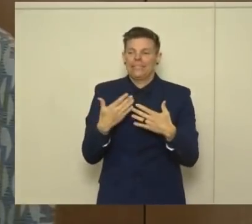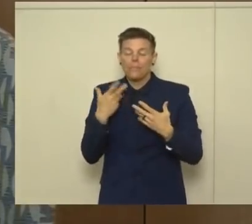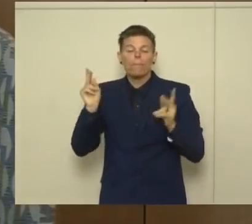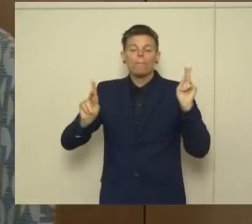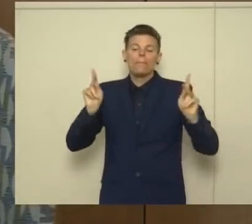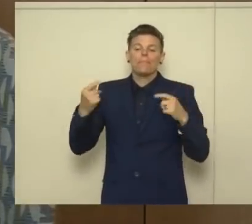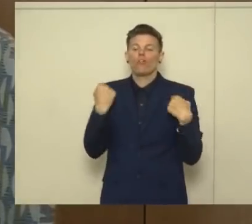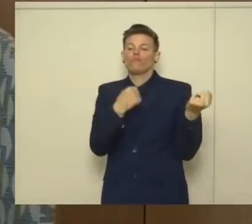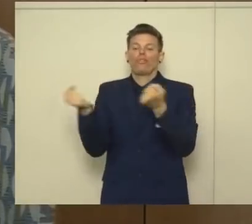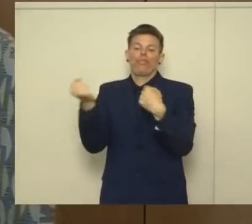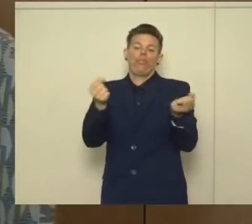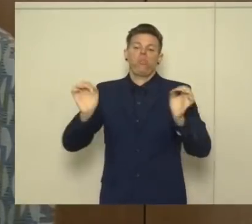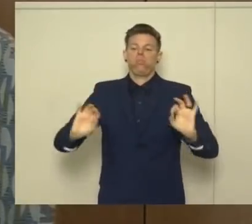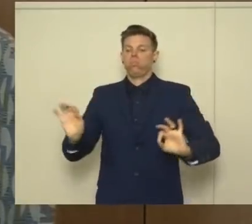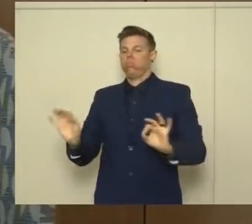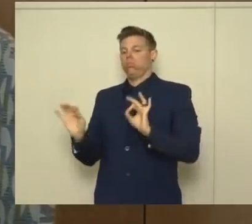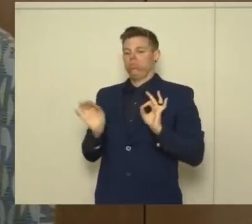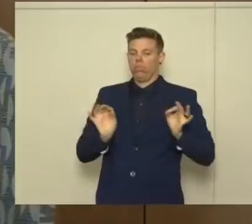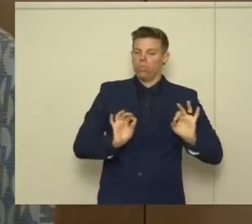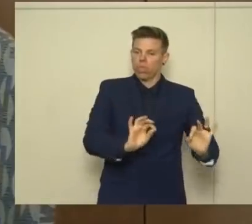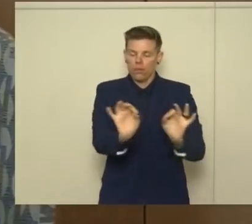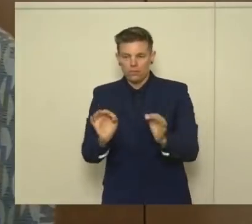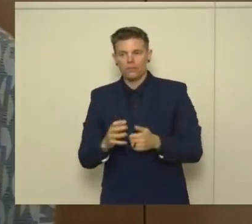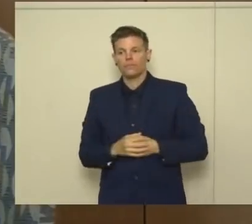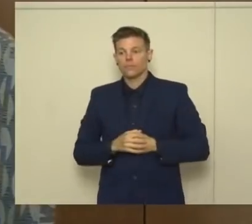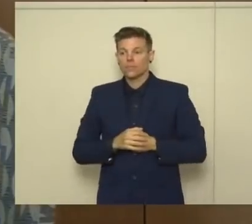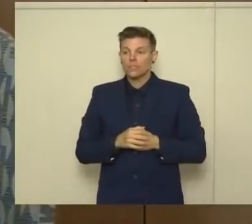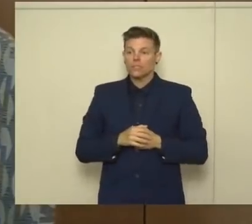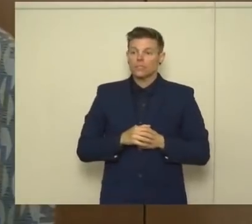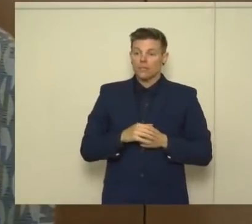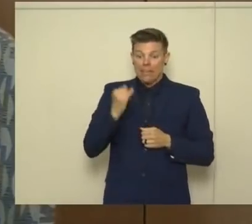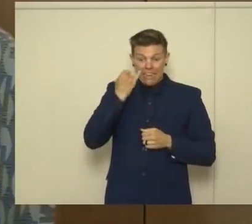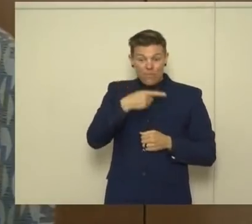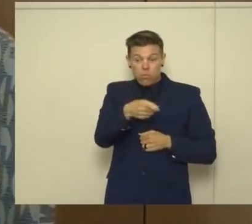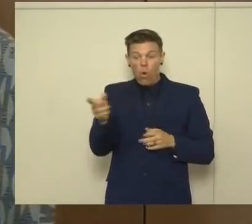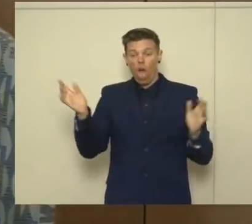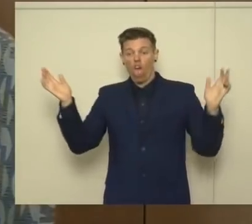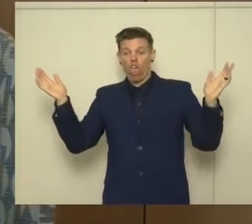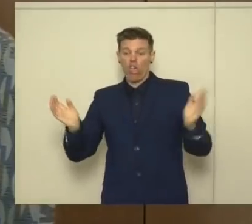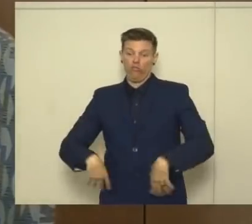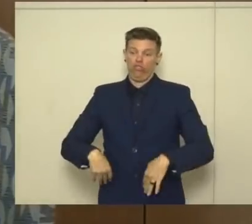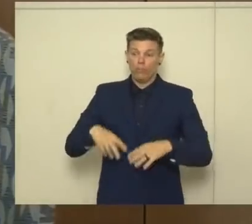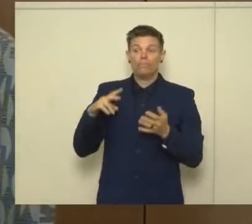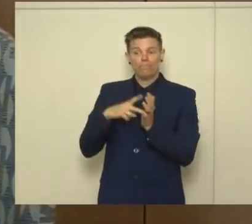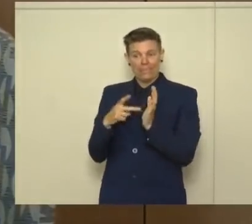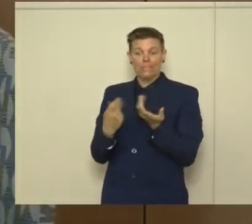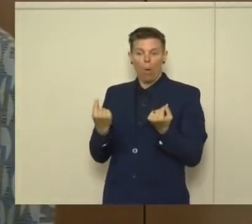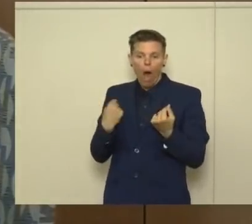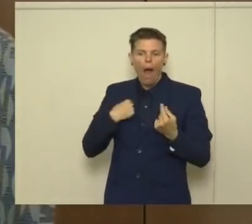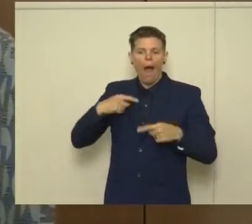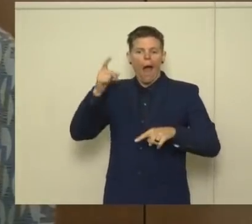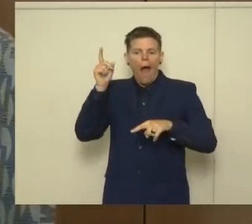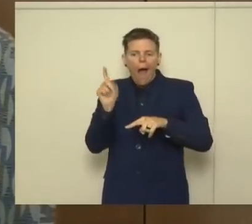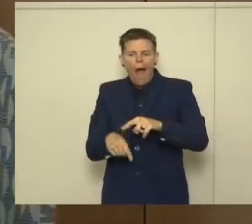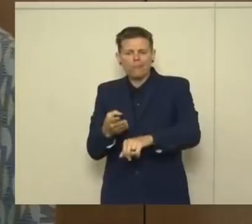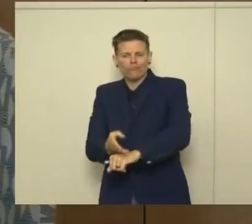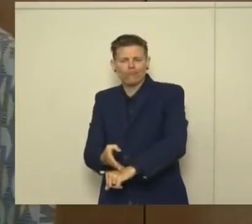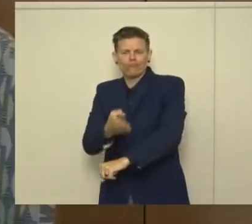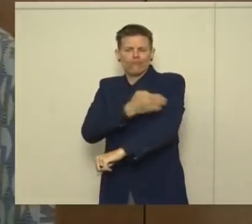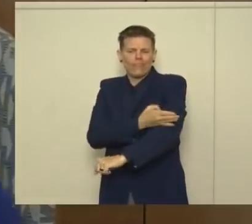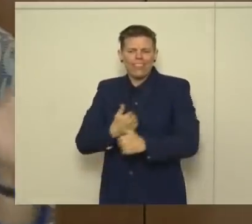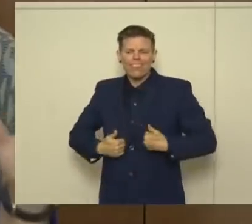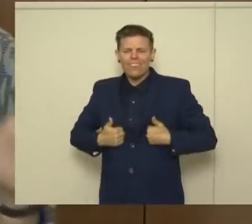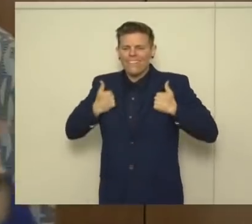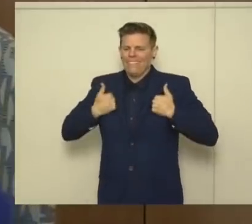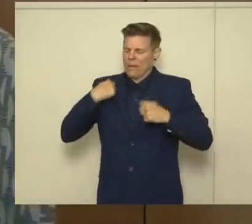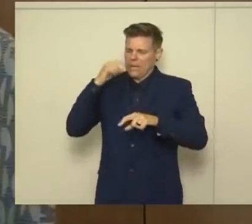practices. And if we do that, we aren't going to be able to live and manage successfully while we have